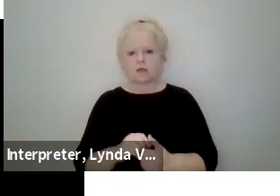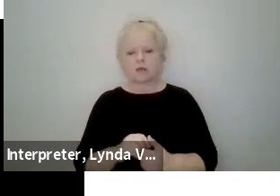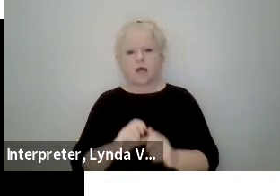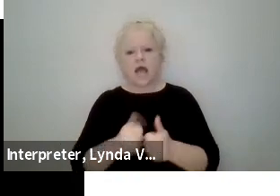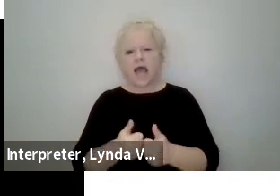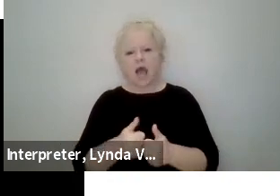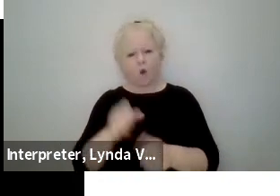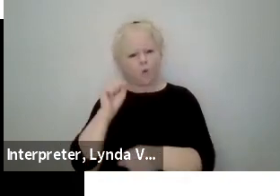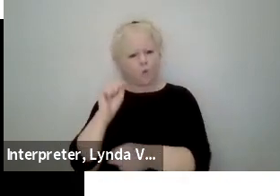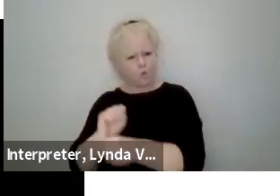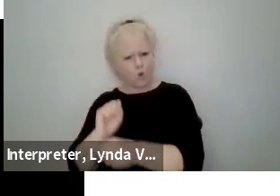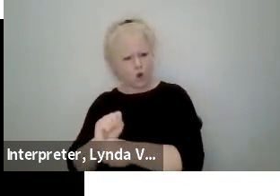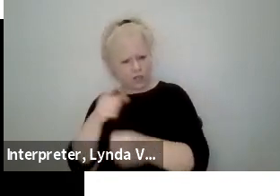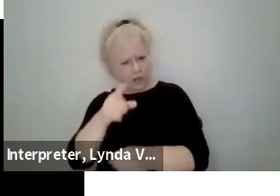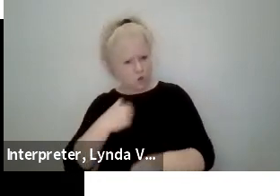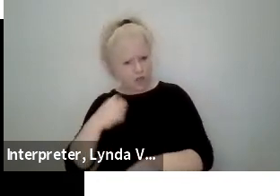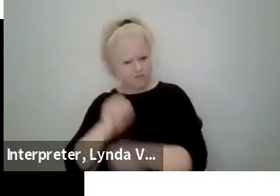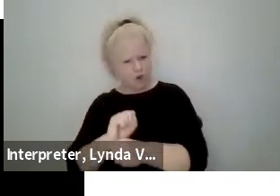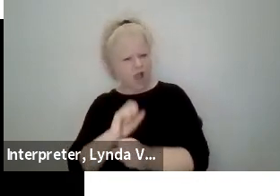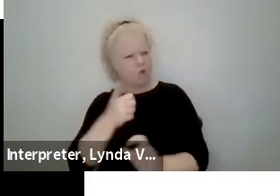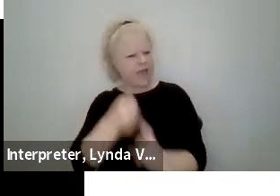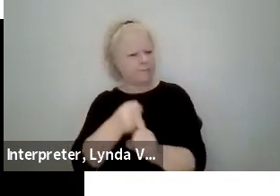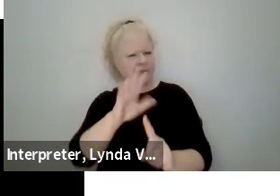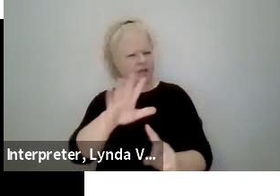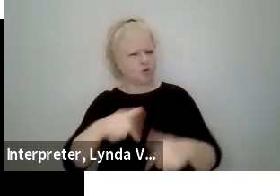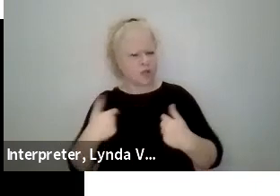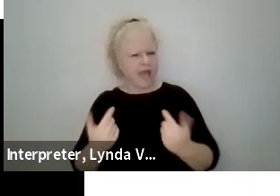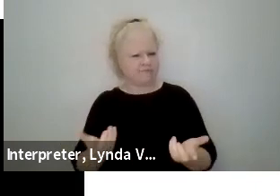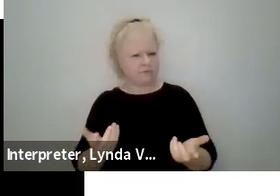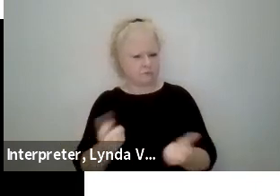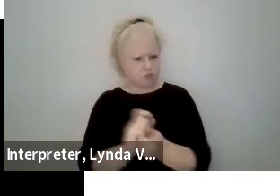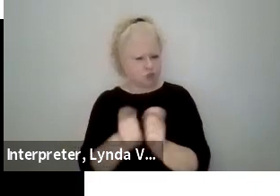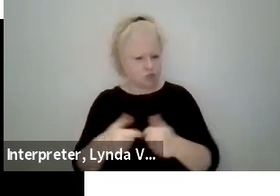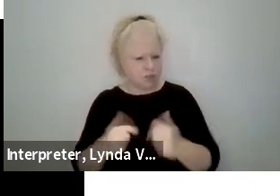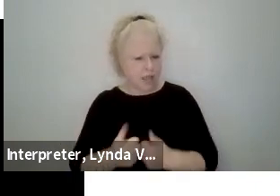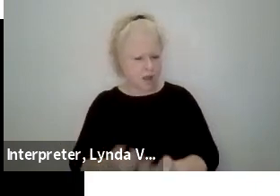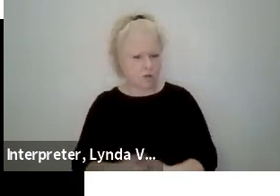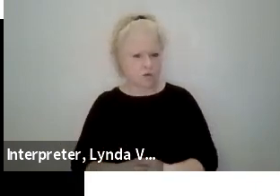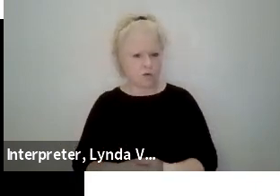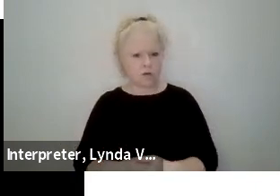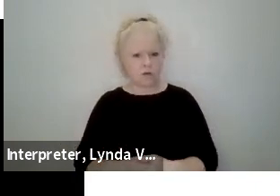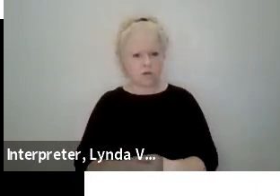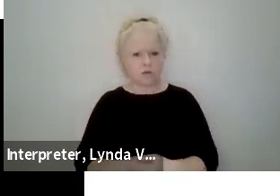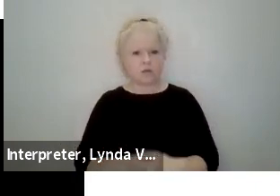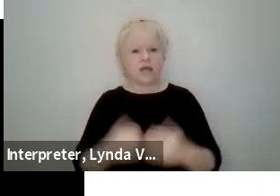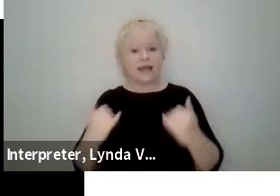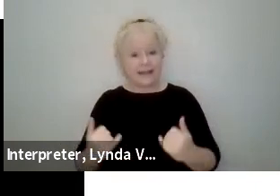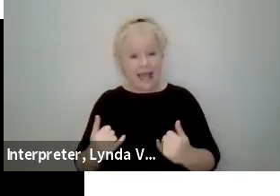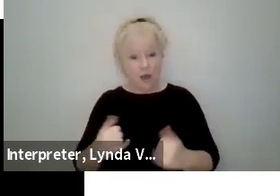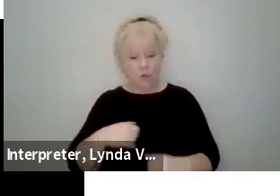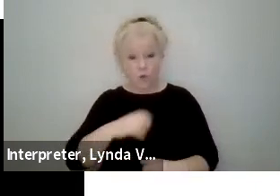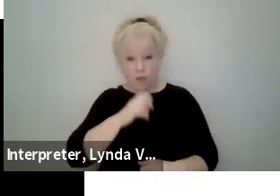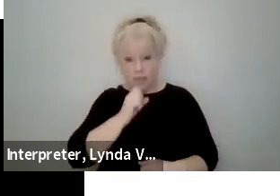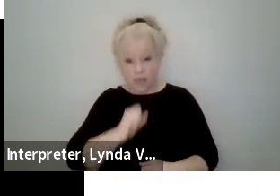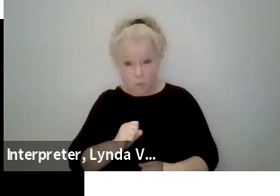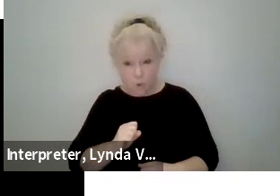change your life? It impacted me well, because I know sometime down in the future when I get older that I will want to start